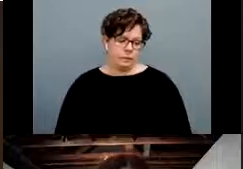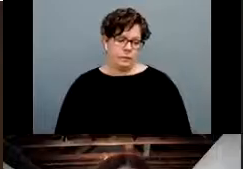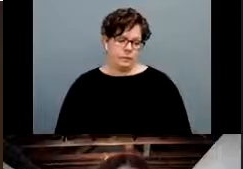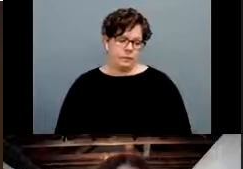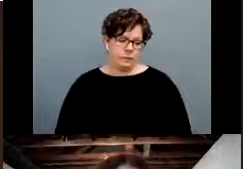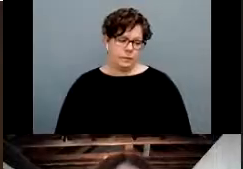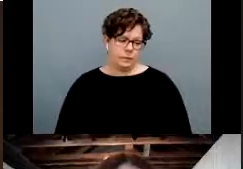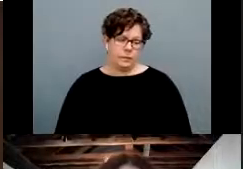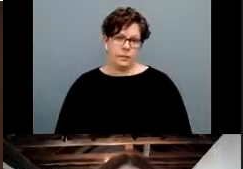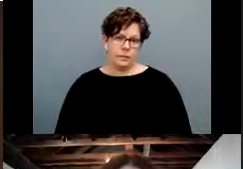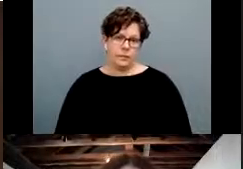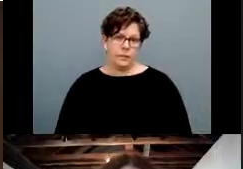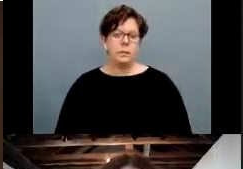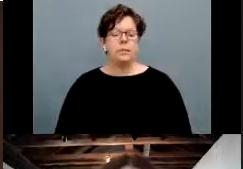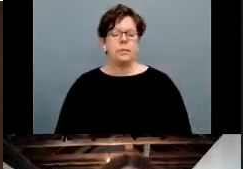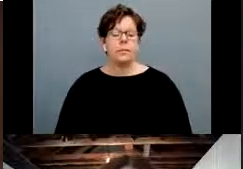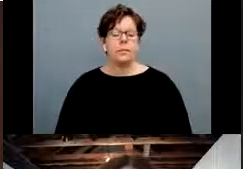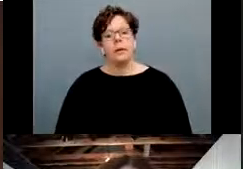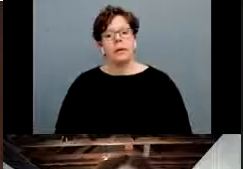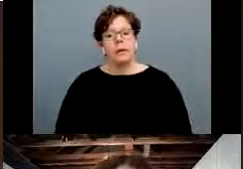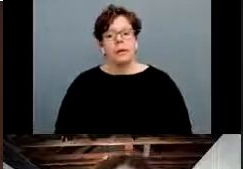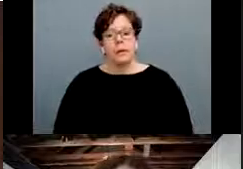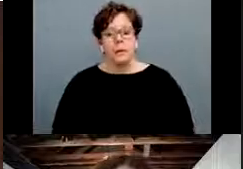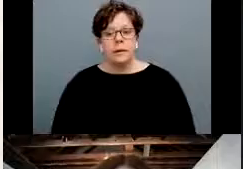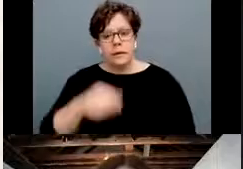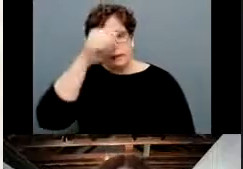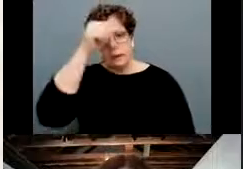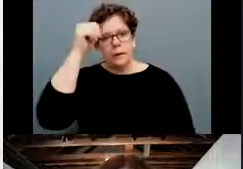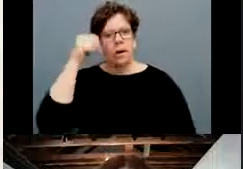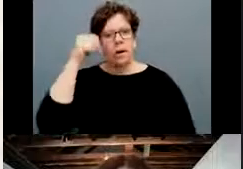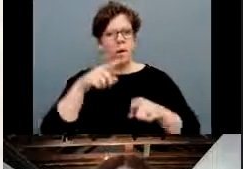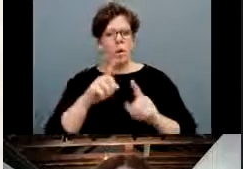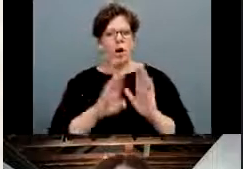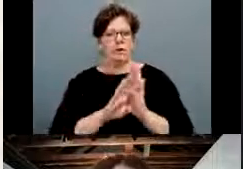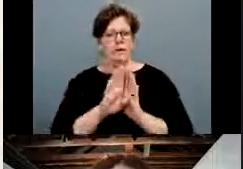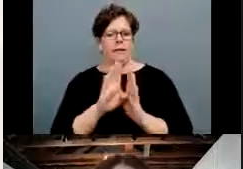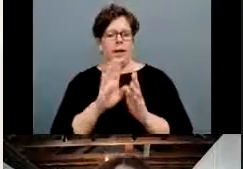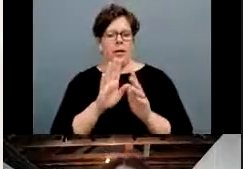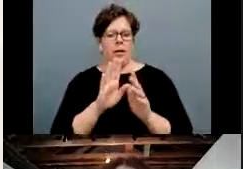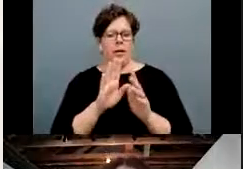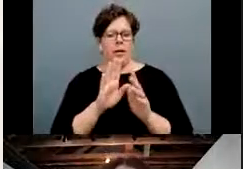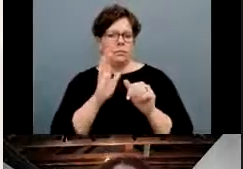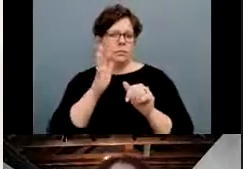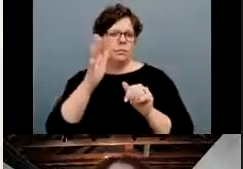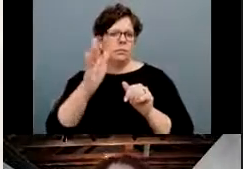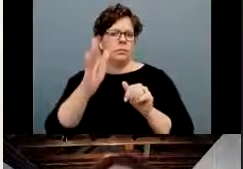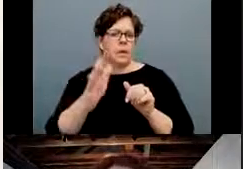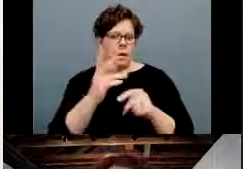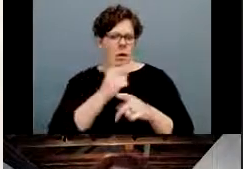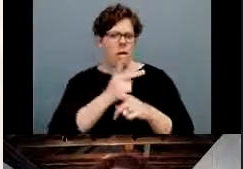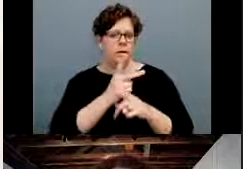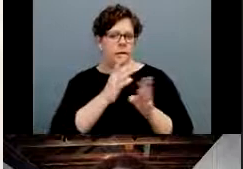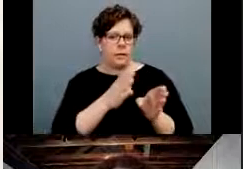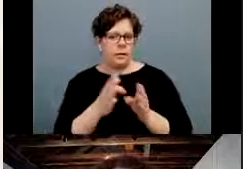So now, in order to keep the trailer protected while developing a long-term conservation plan, it is currently residing in a more secure